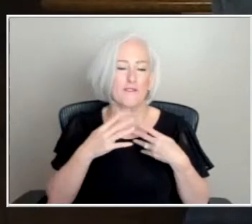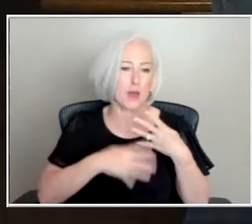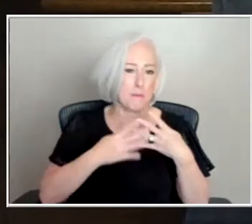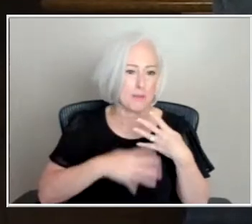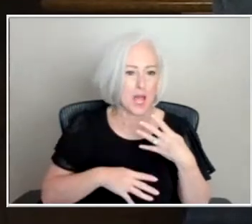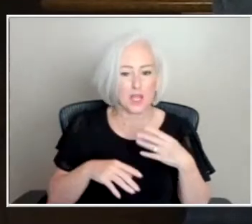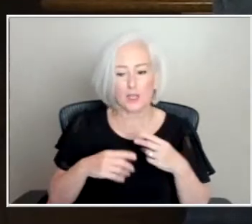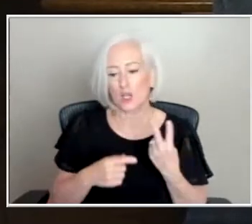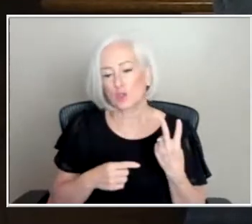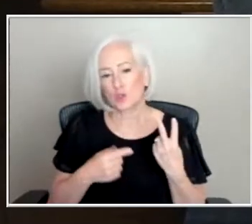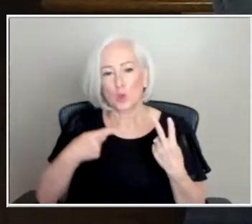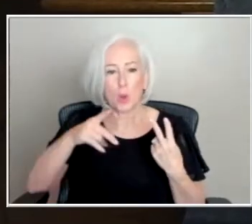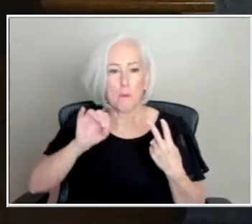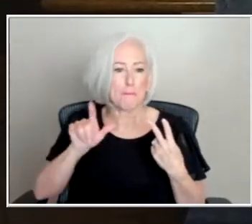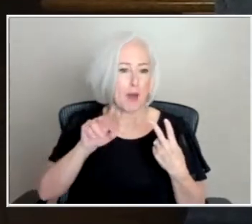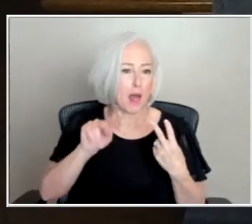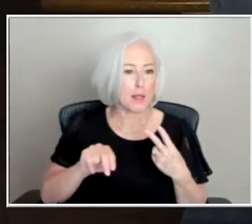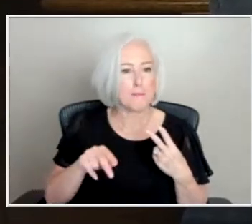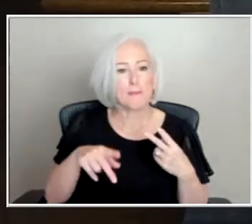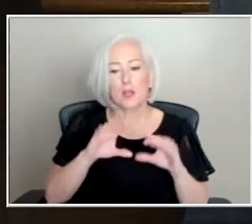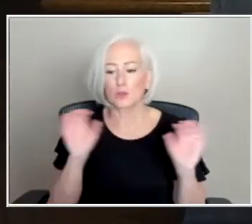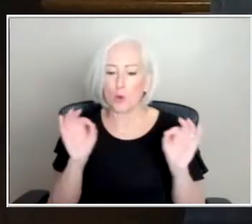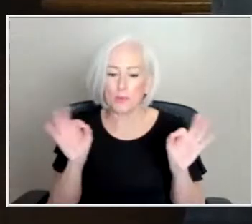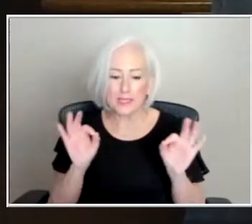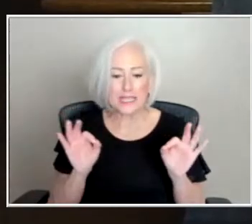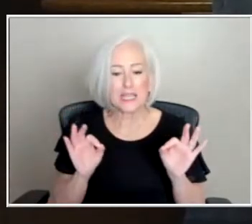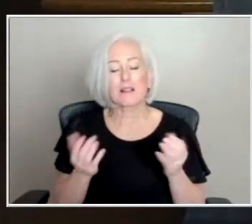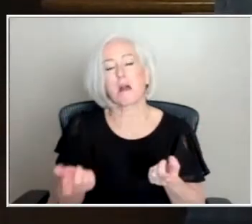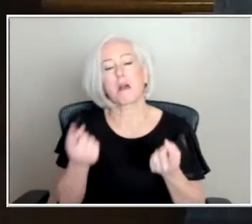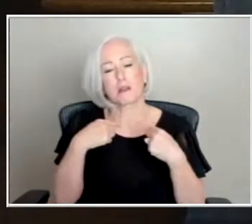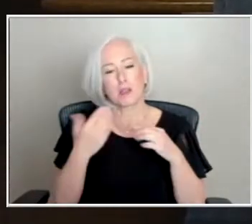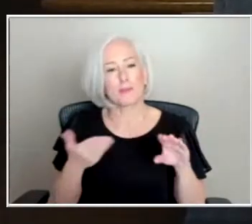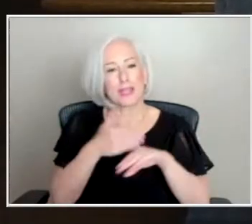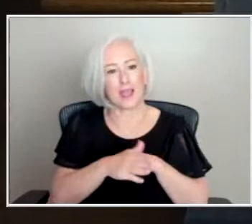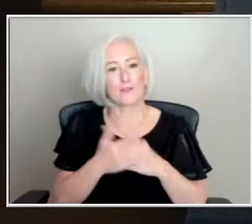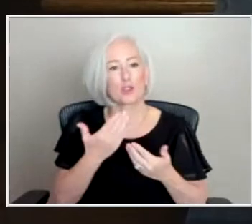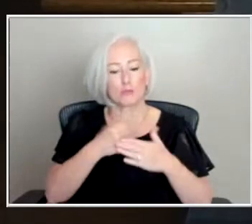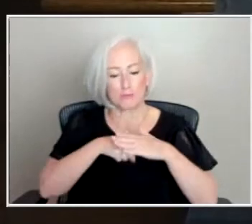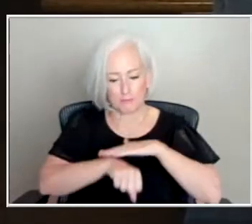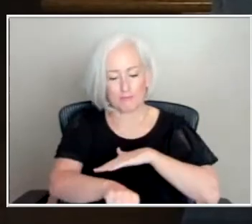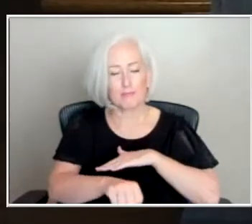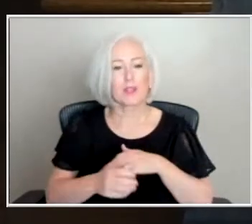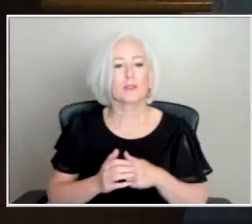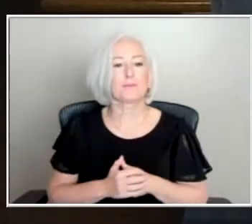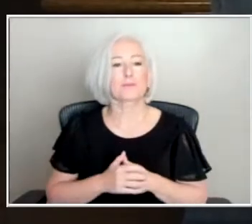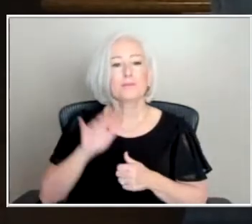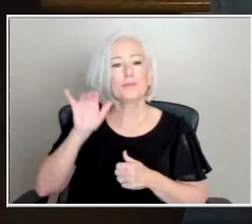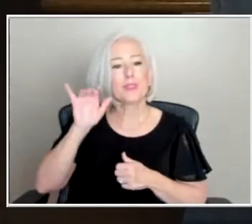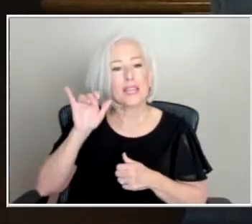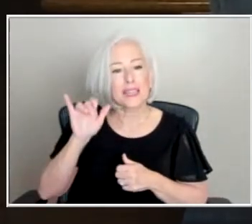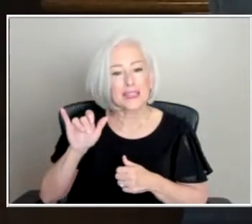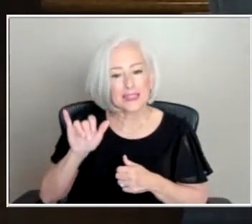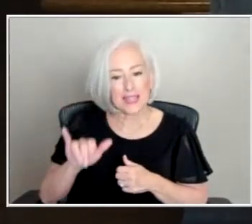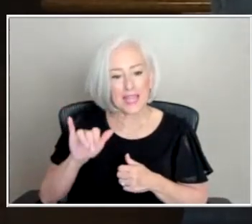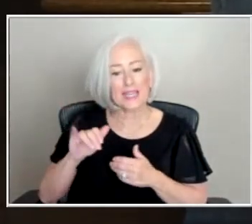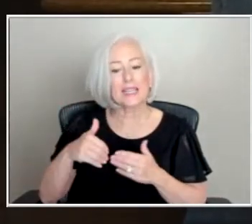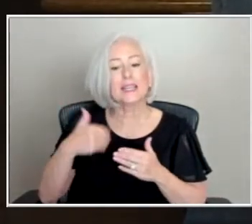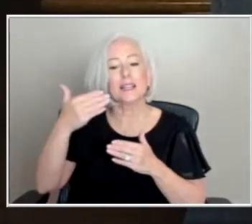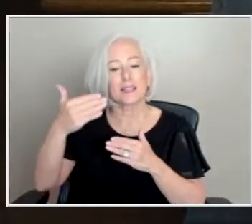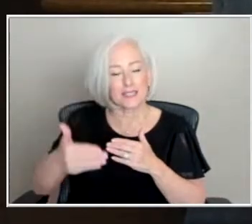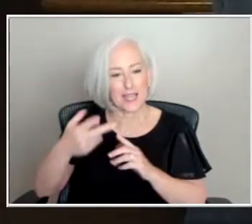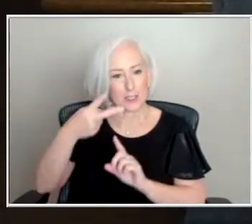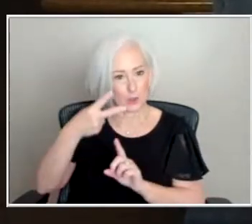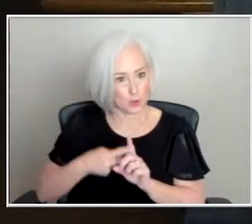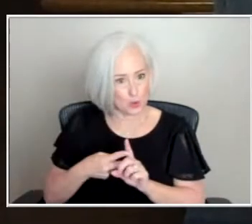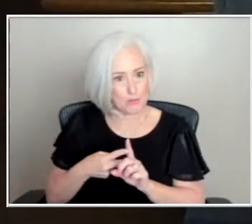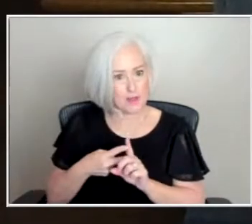deal, we'll scope you again as soon as you have the baby. That turned into the next 2 months